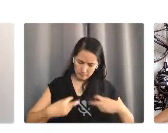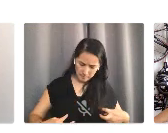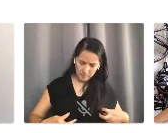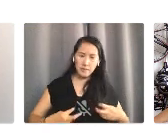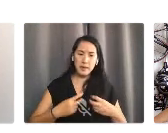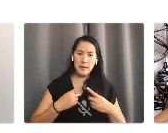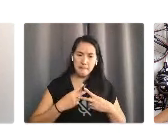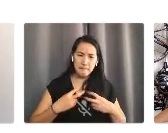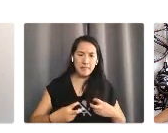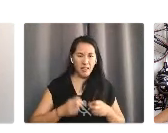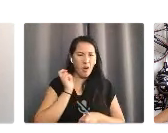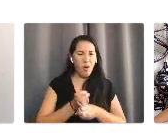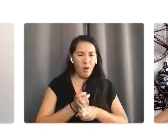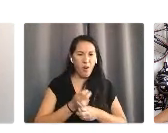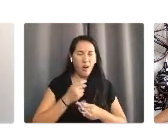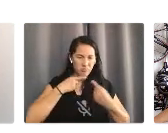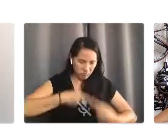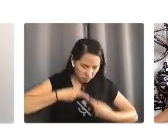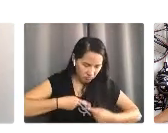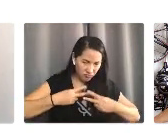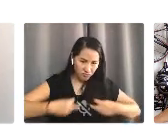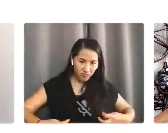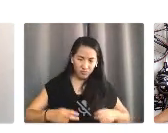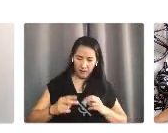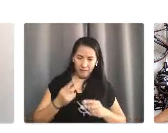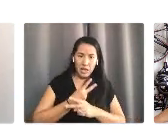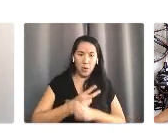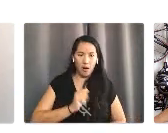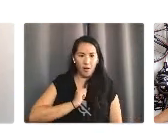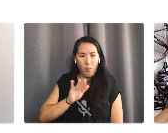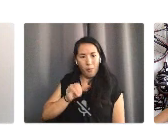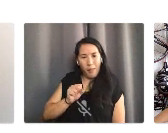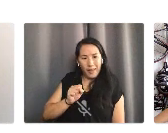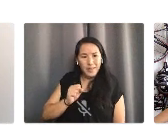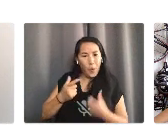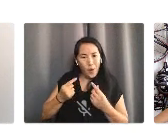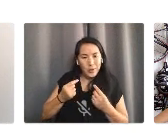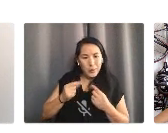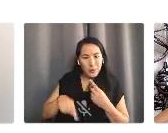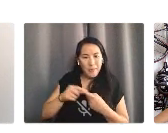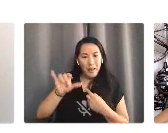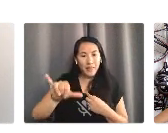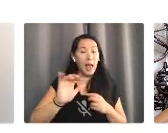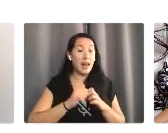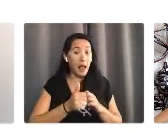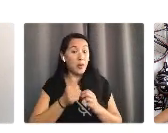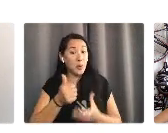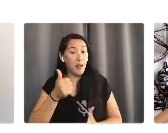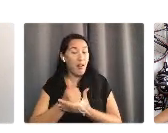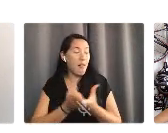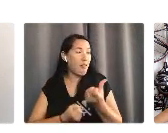have biases. Ask yourself what these biases are and what you can do about this and how you can help